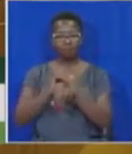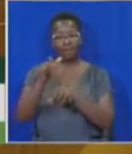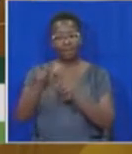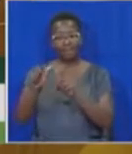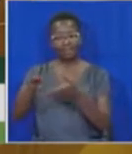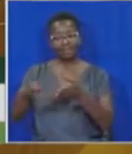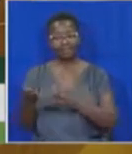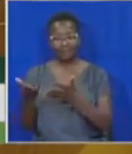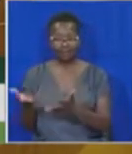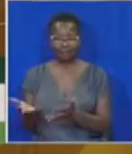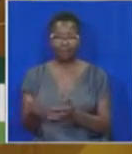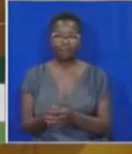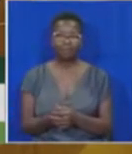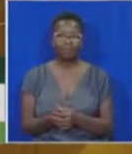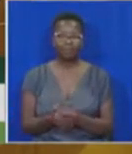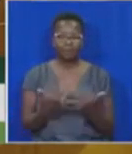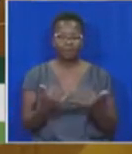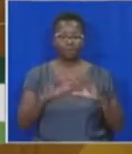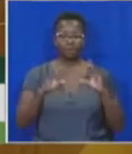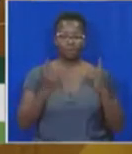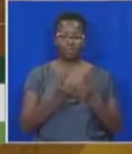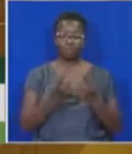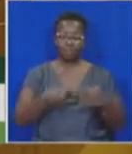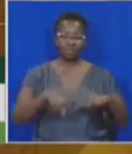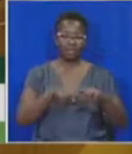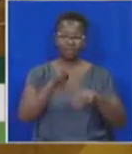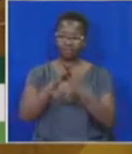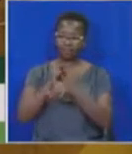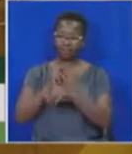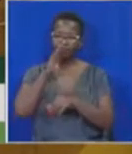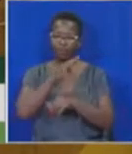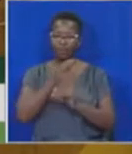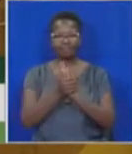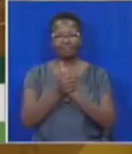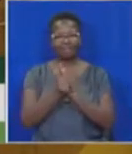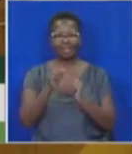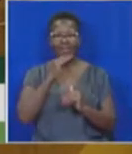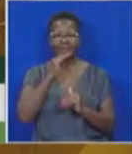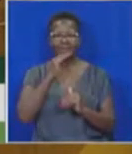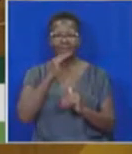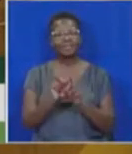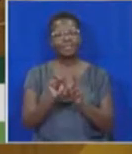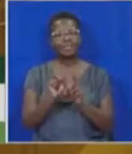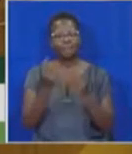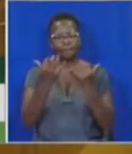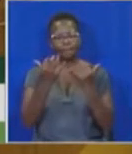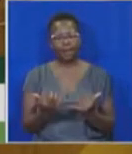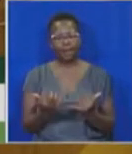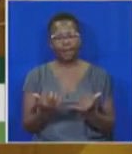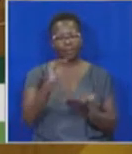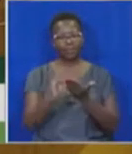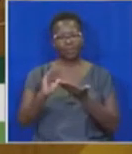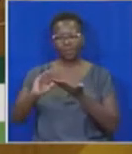deceased. This exposure of the department's lack of monitoring, capacity and budget, societal neglect and